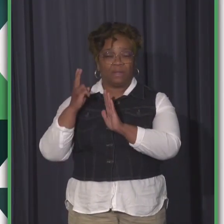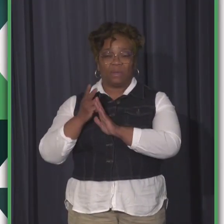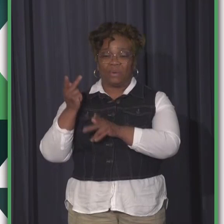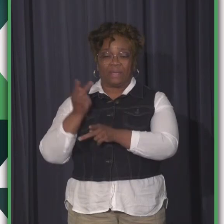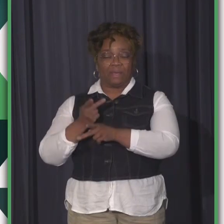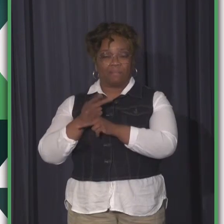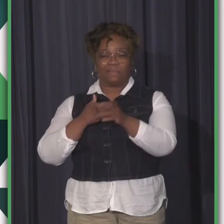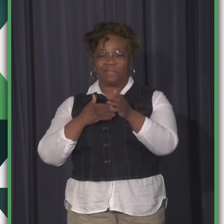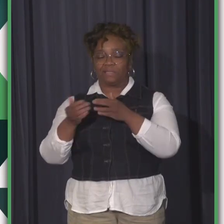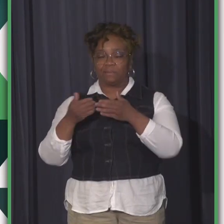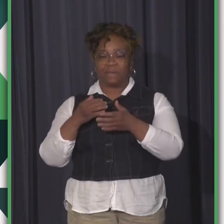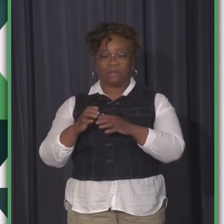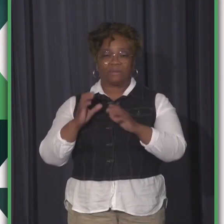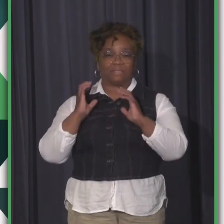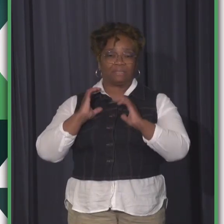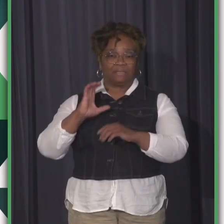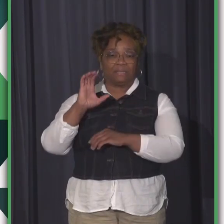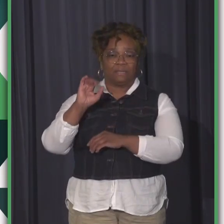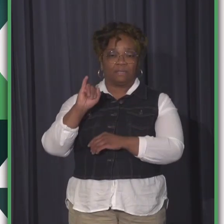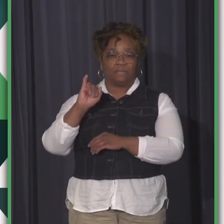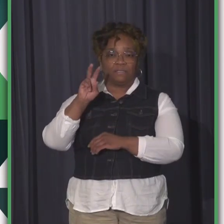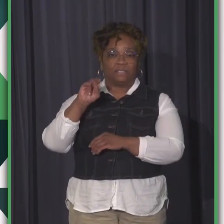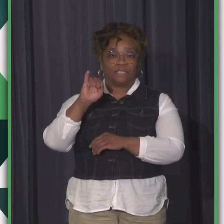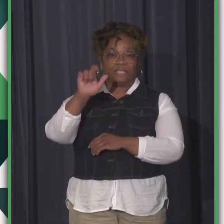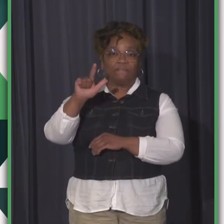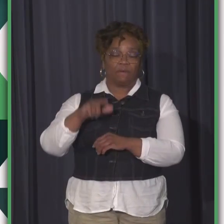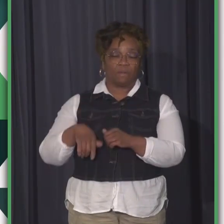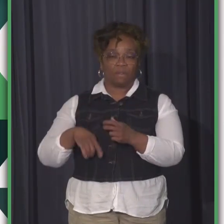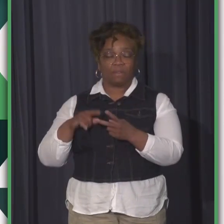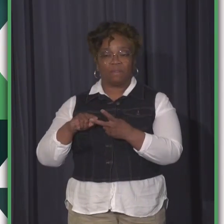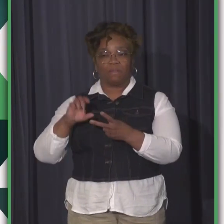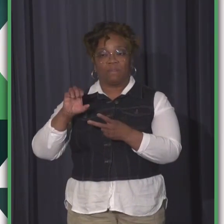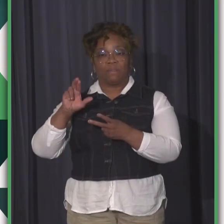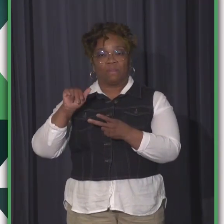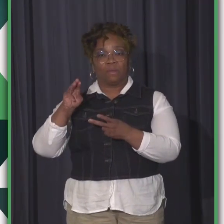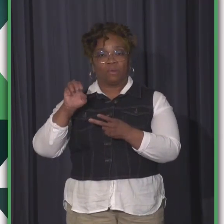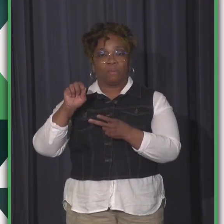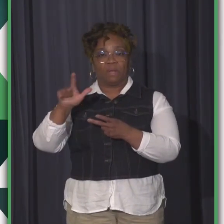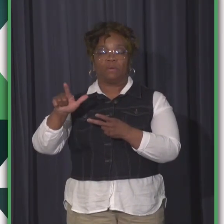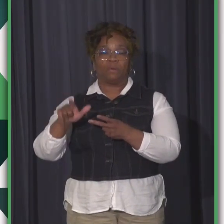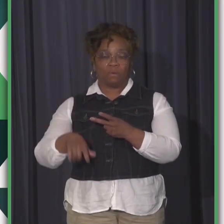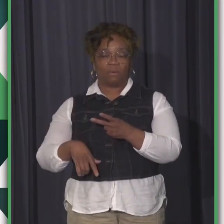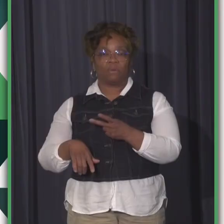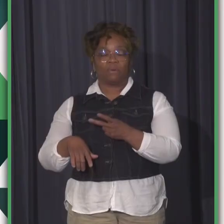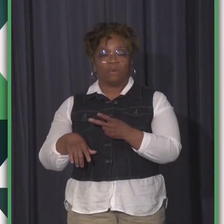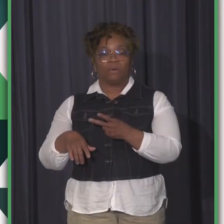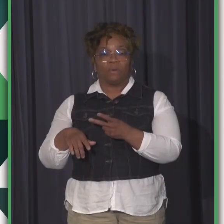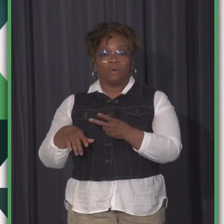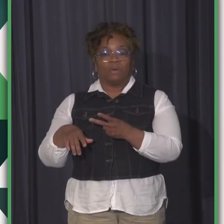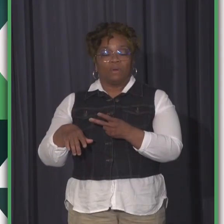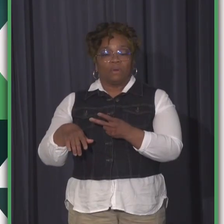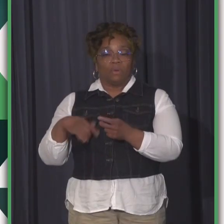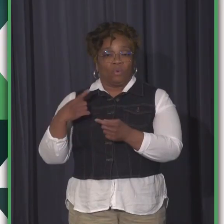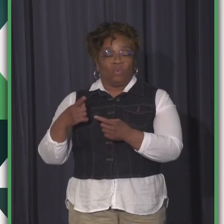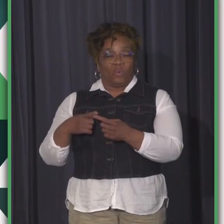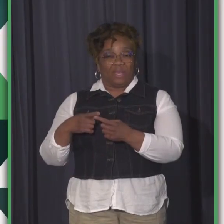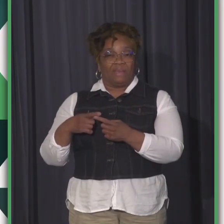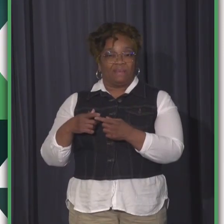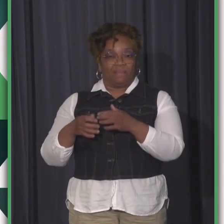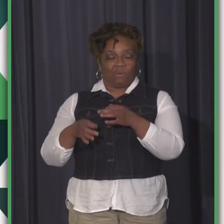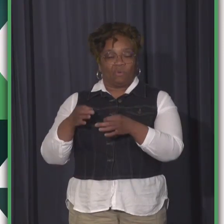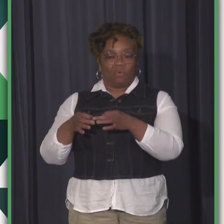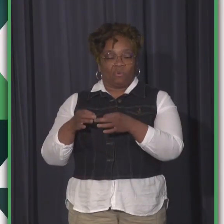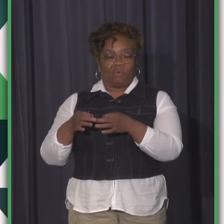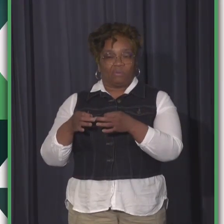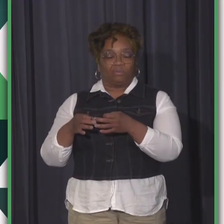to civil or criminal matters, to be preserved until those cases are fully adjudicated, even through appeals. Because of the way our system